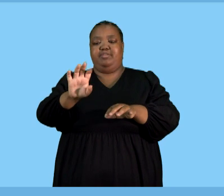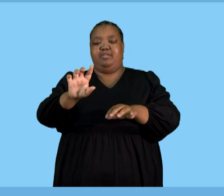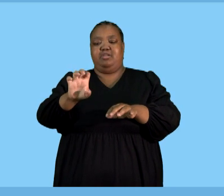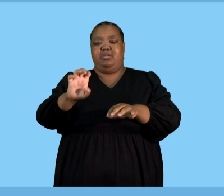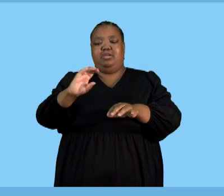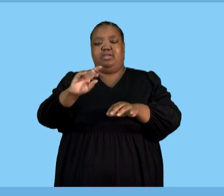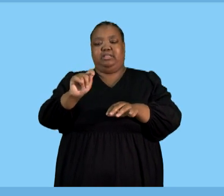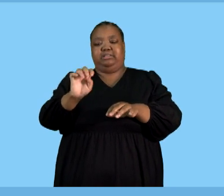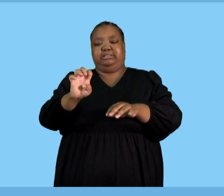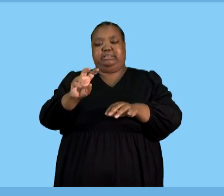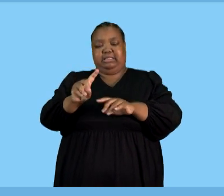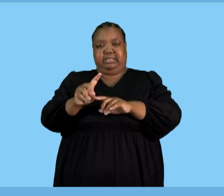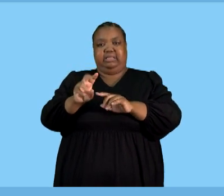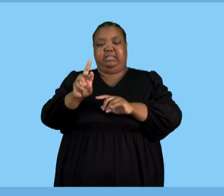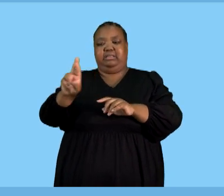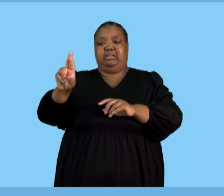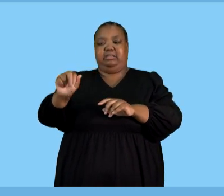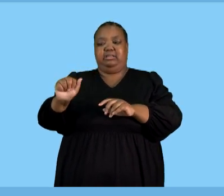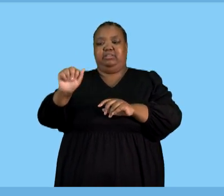ray.